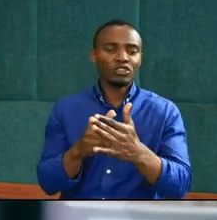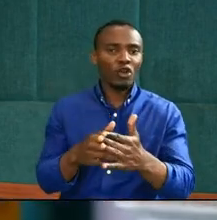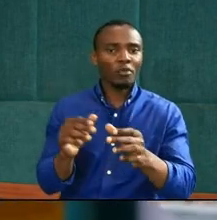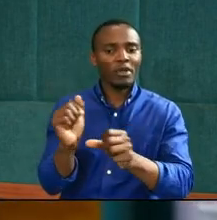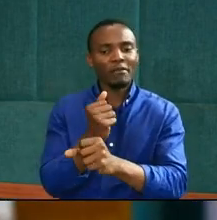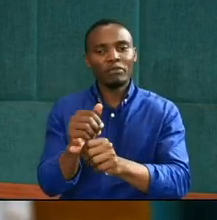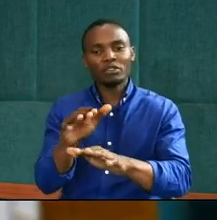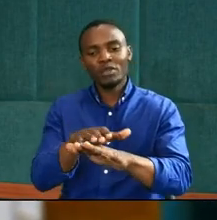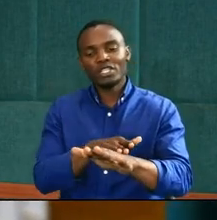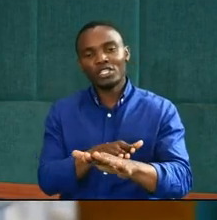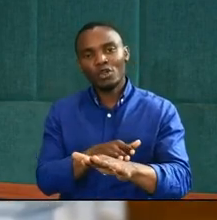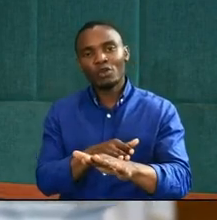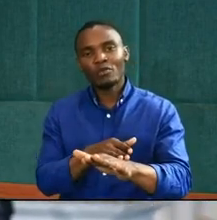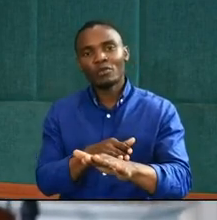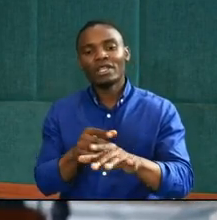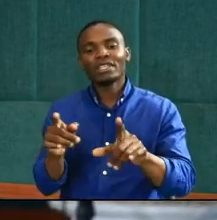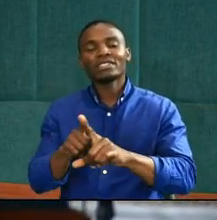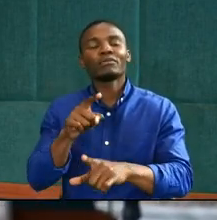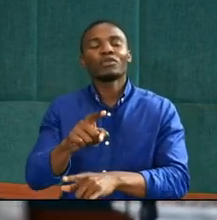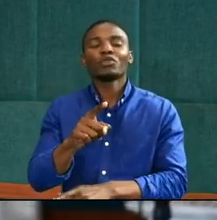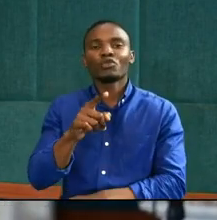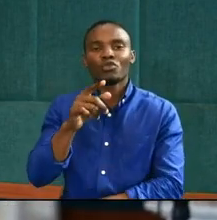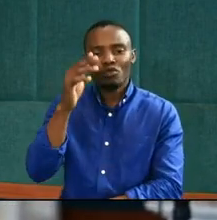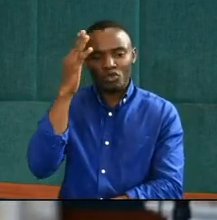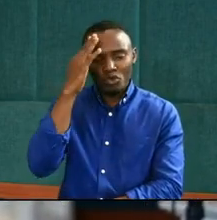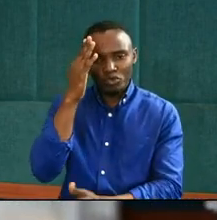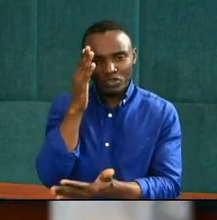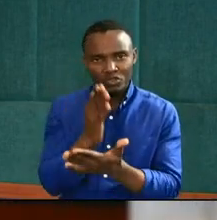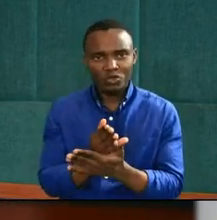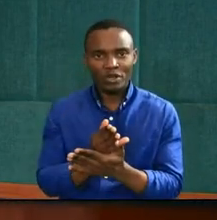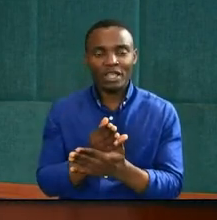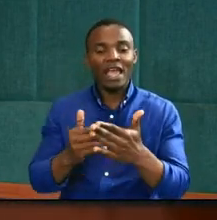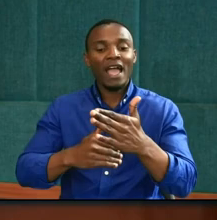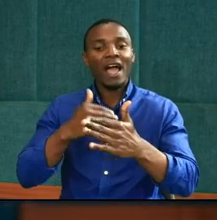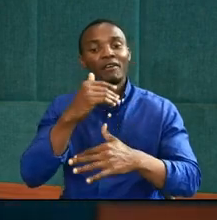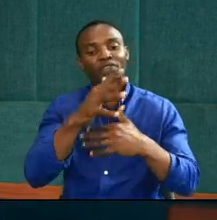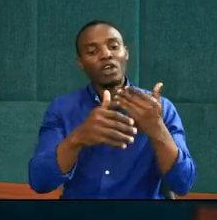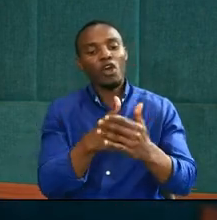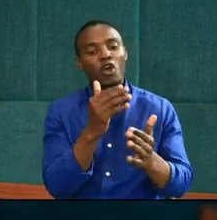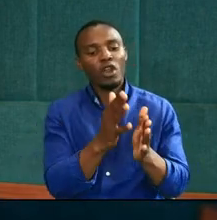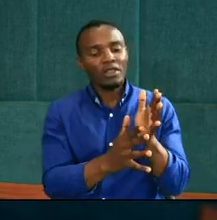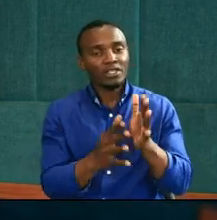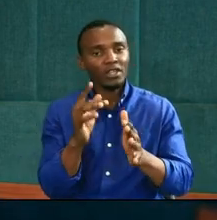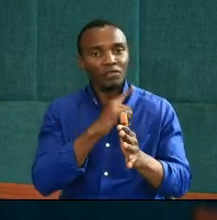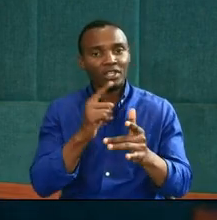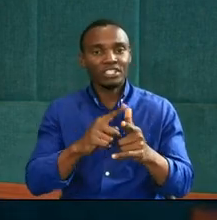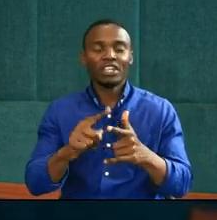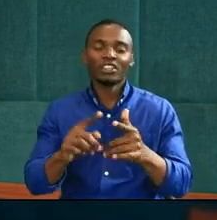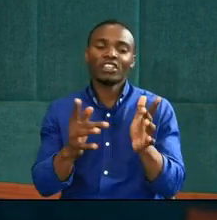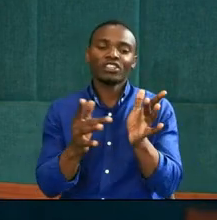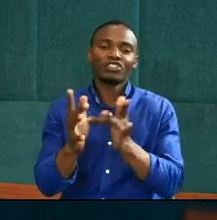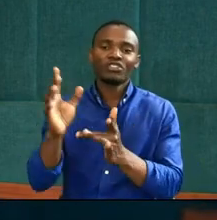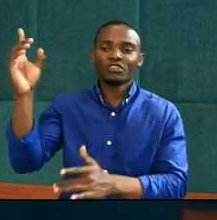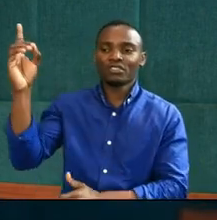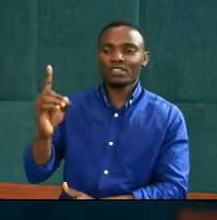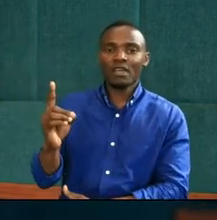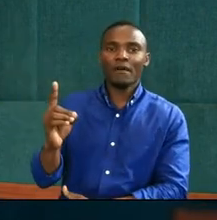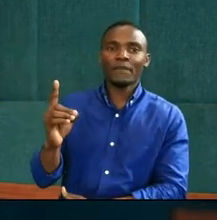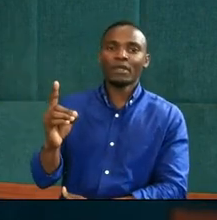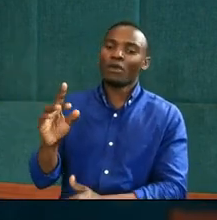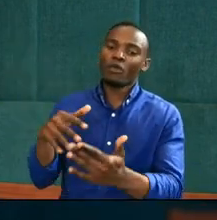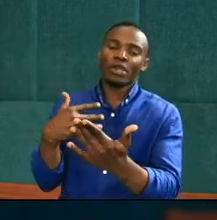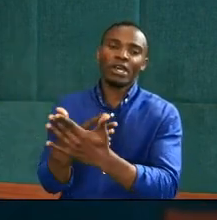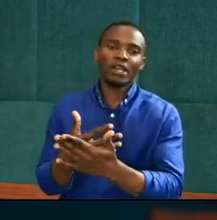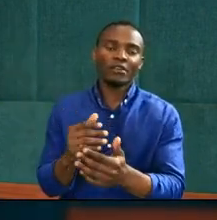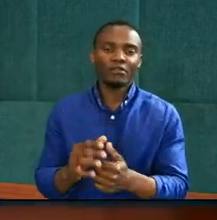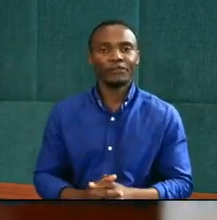It cannot be stopped. You can rest assured that after these signs, the second coming of Christ is on its way. Is the church with